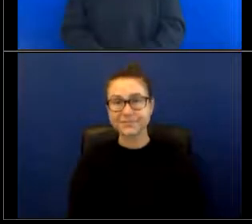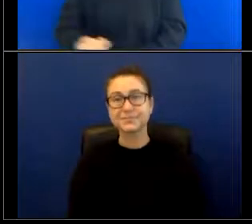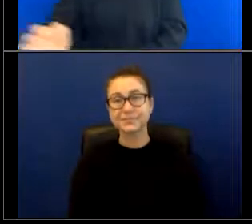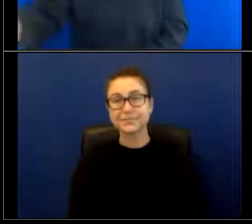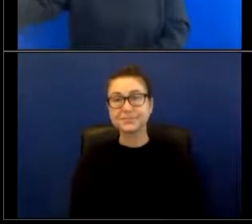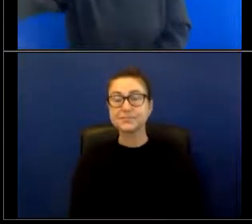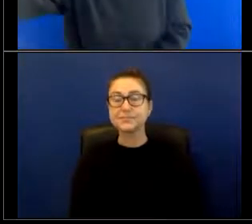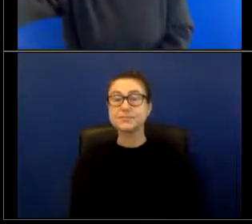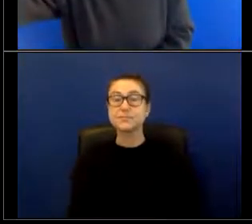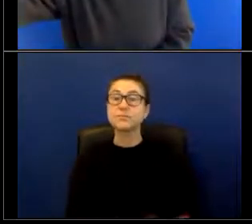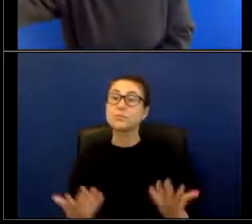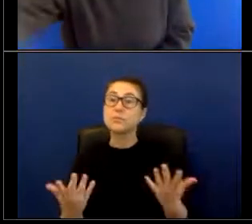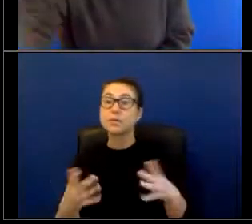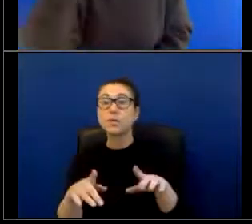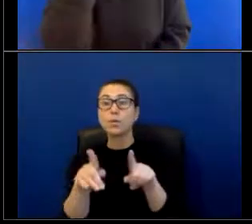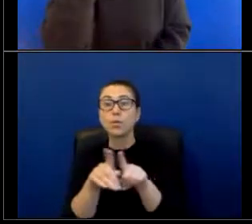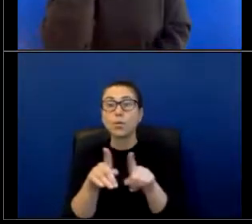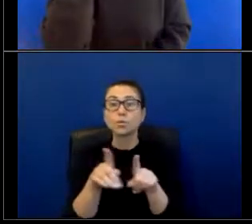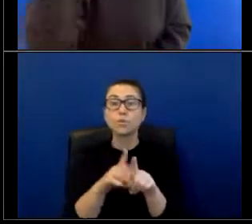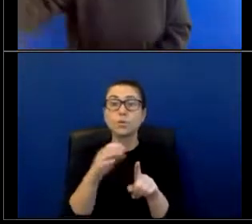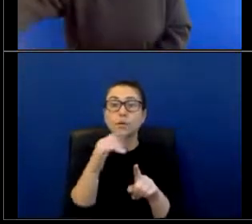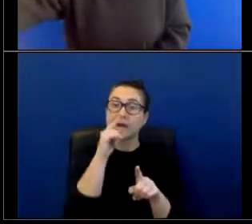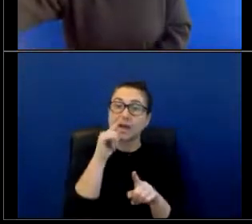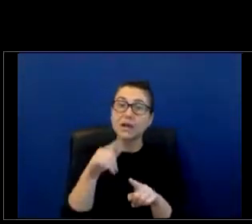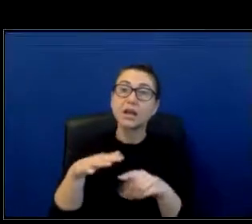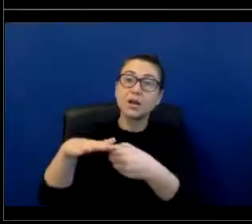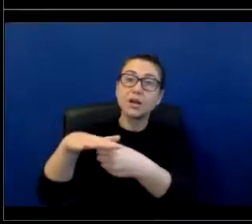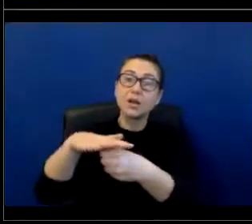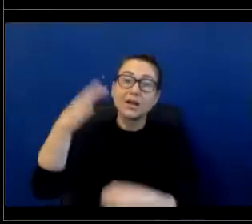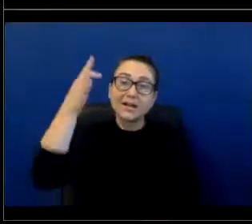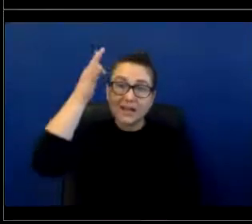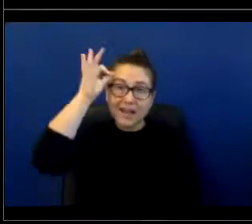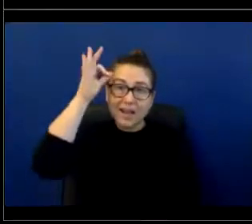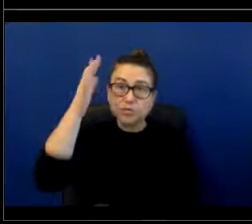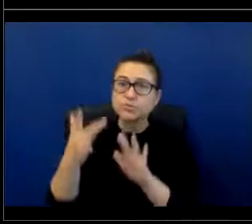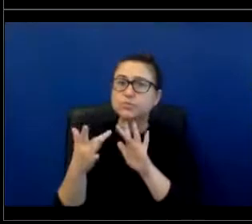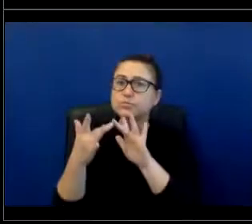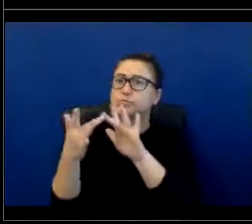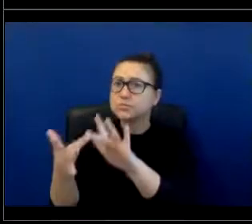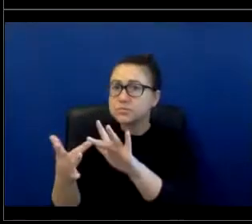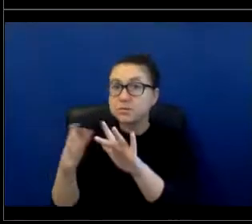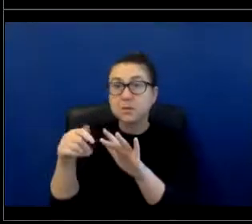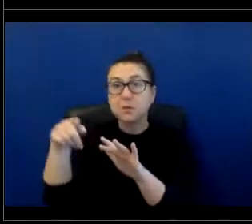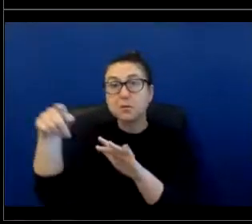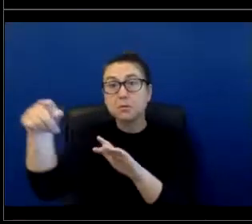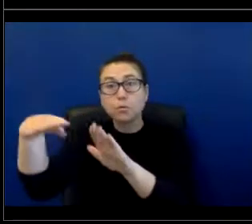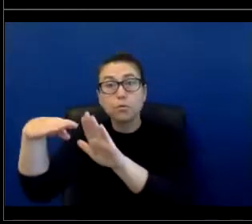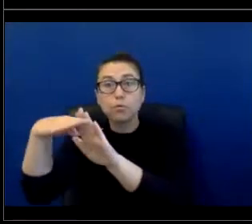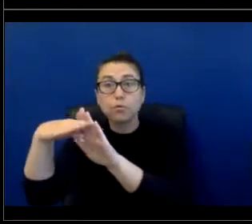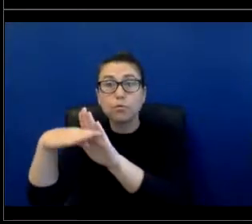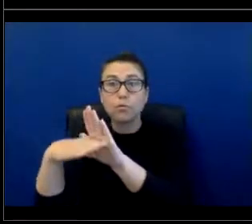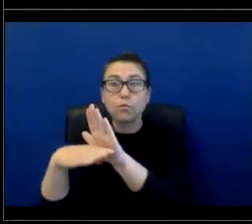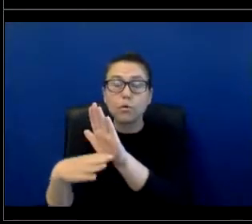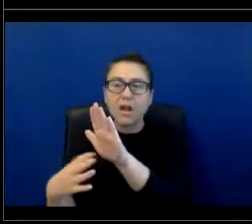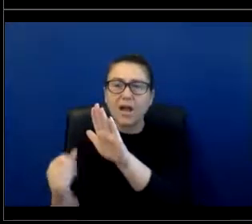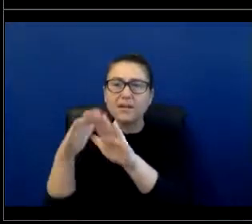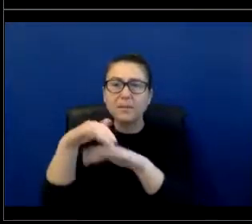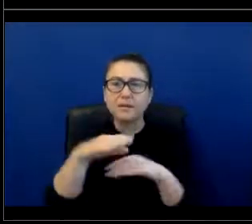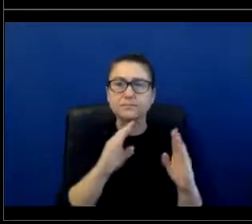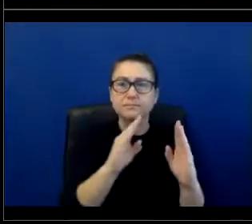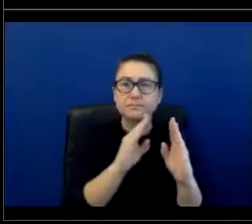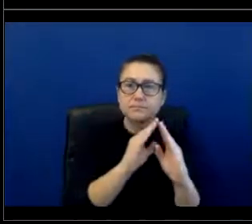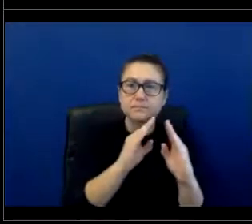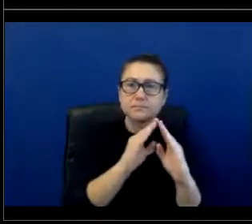discuss with your local council. Your council might have some rules that they've put in place in relation to Airbnb in